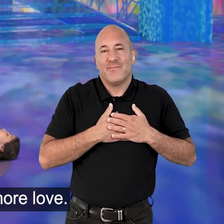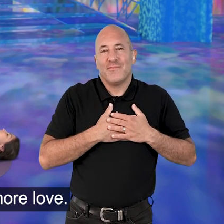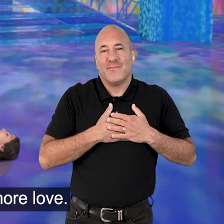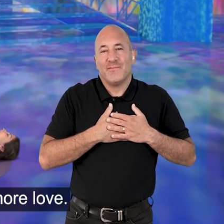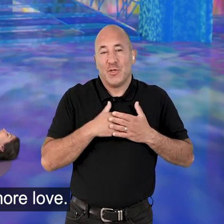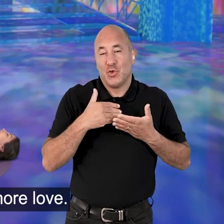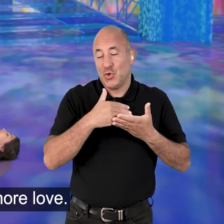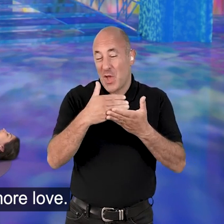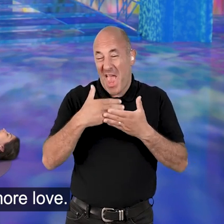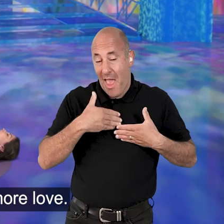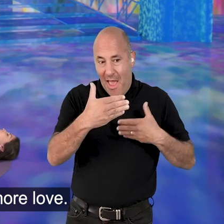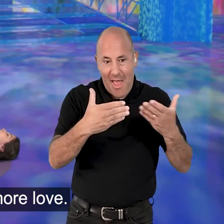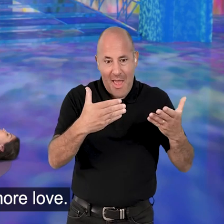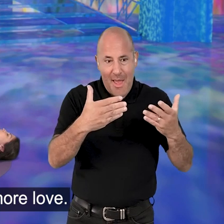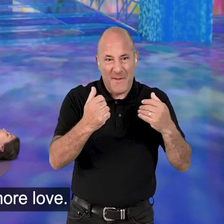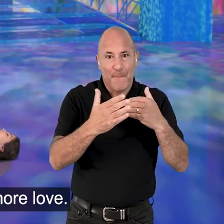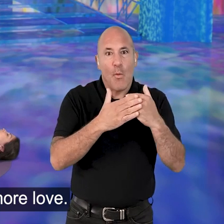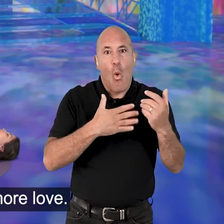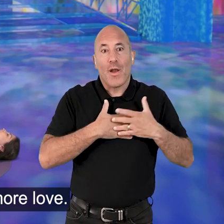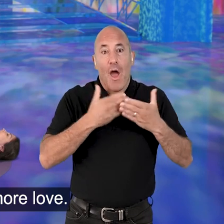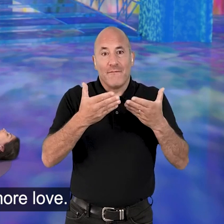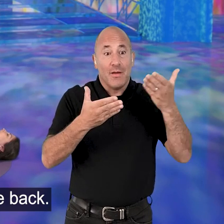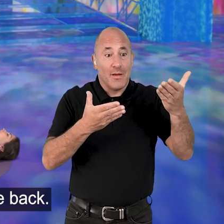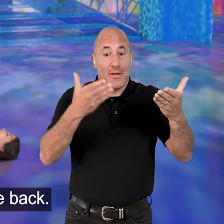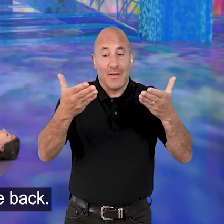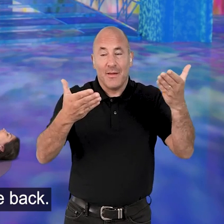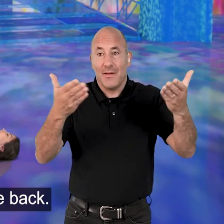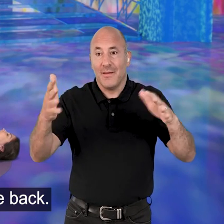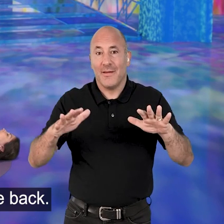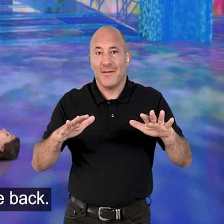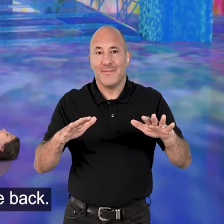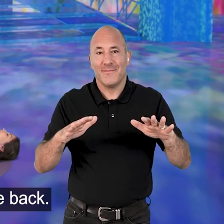And from sharing it, there will be more love.